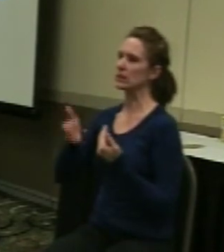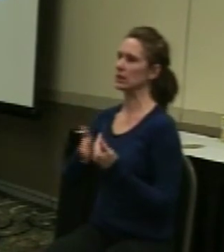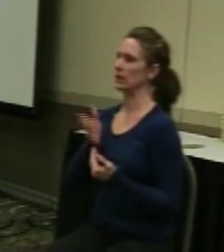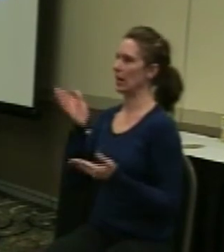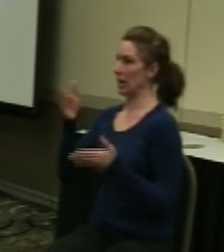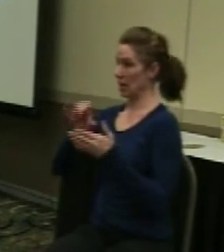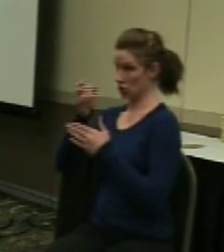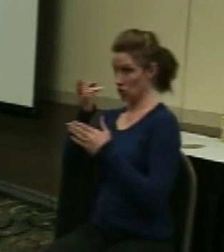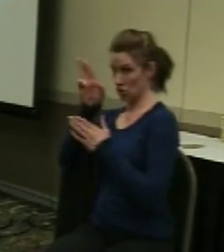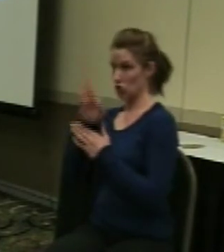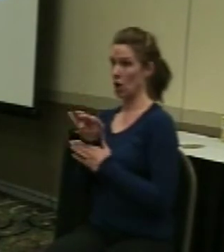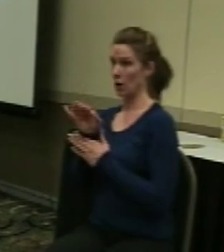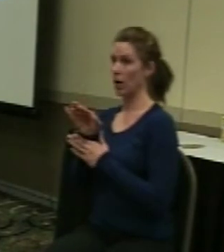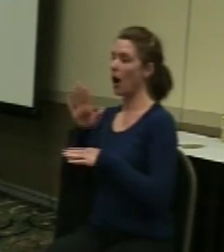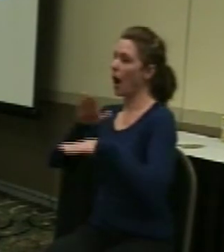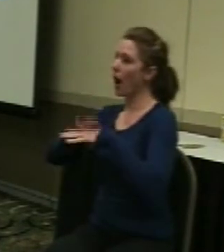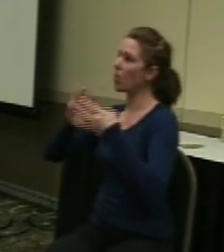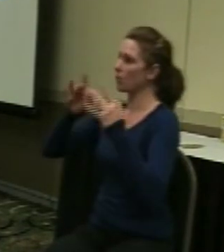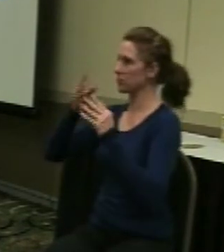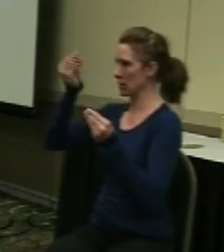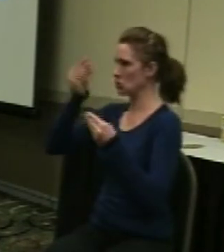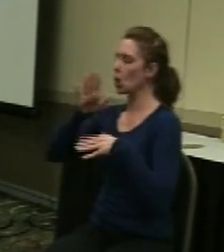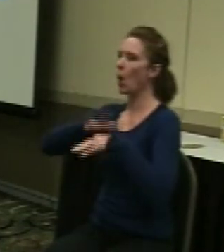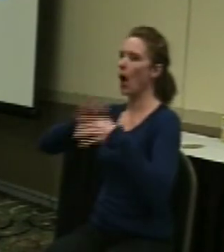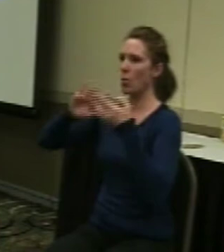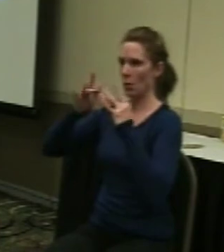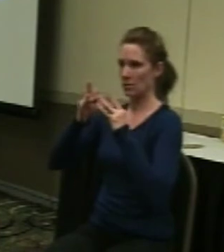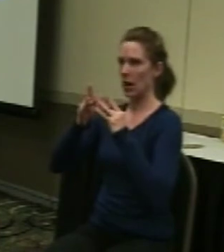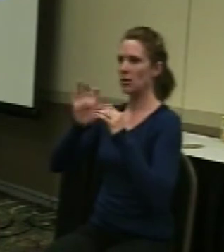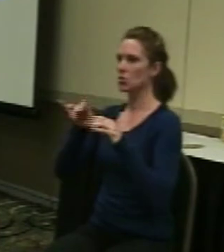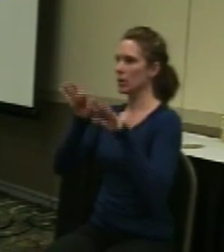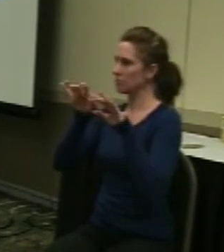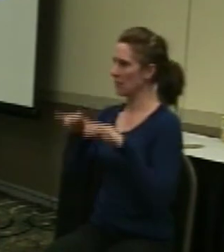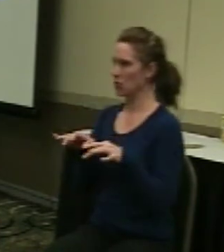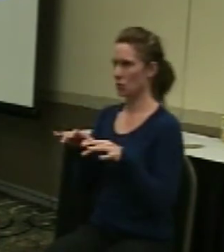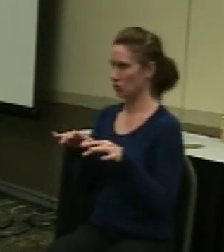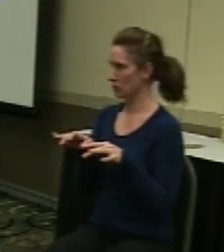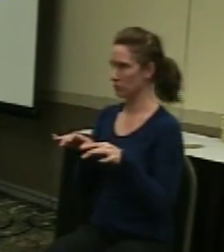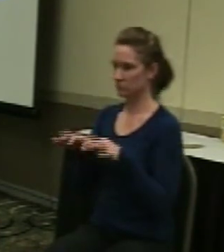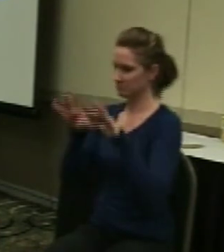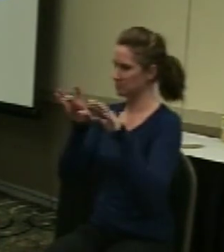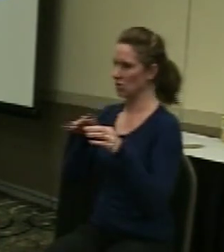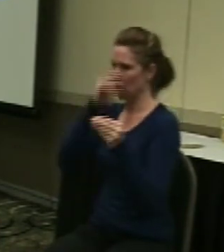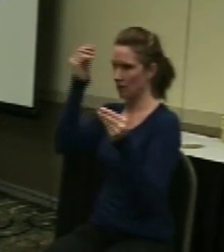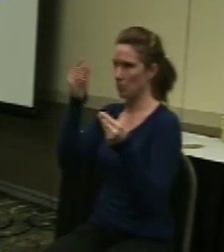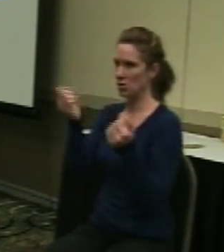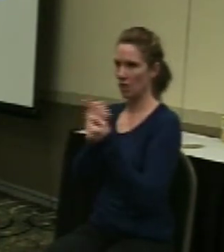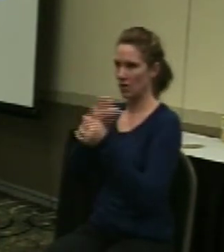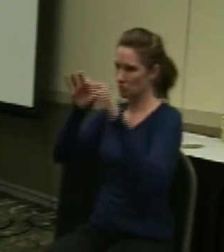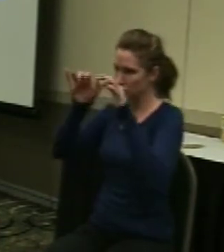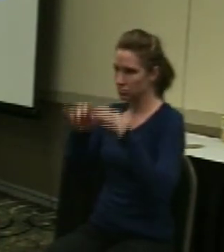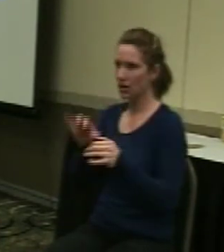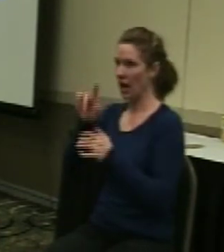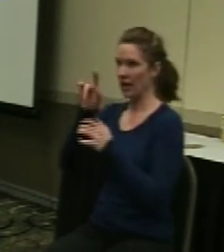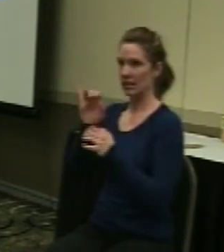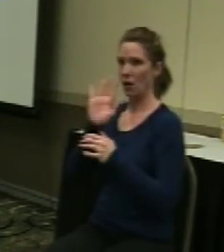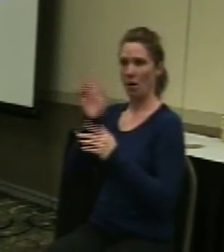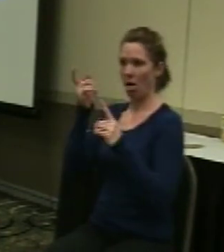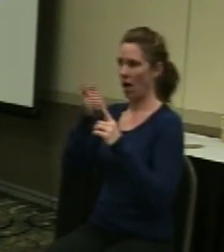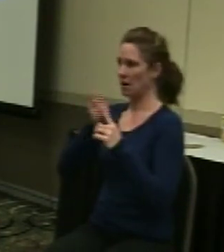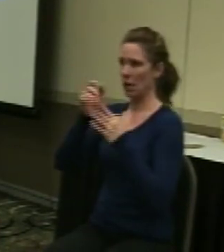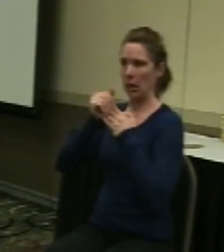Sherry is telling us that on the website you could enter your data, and Excel will guide you